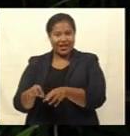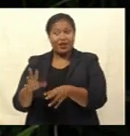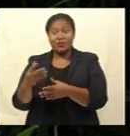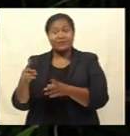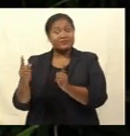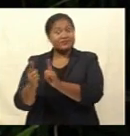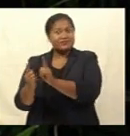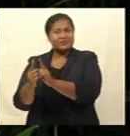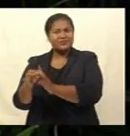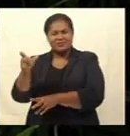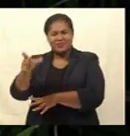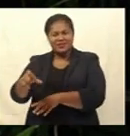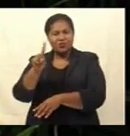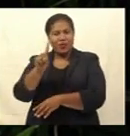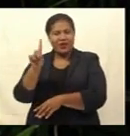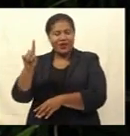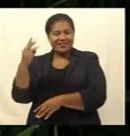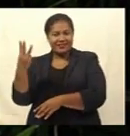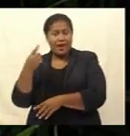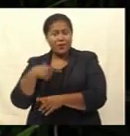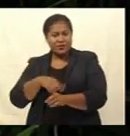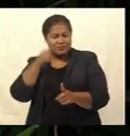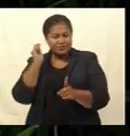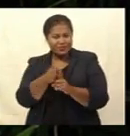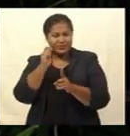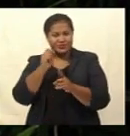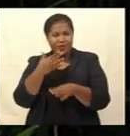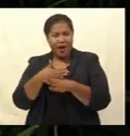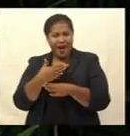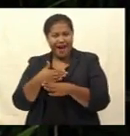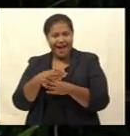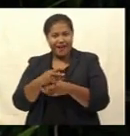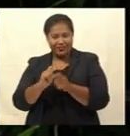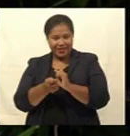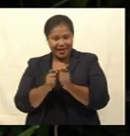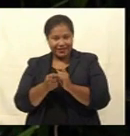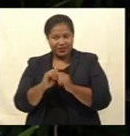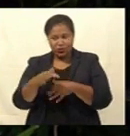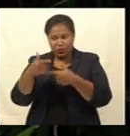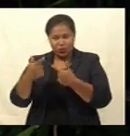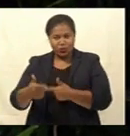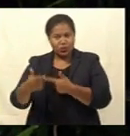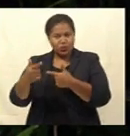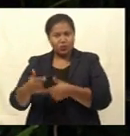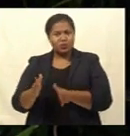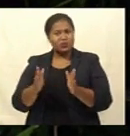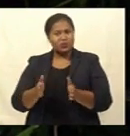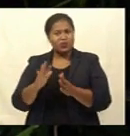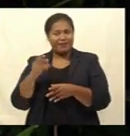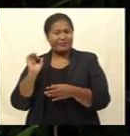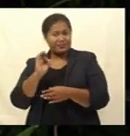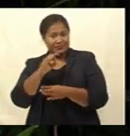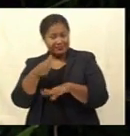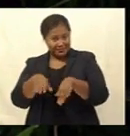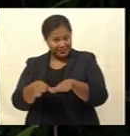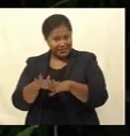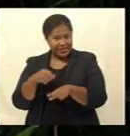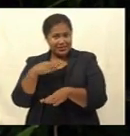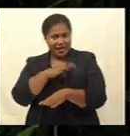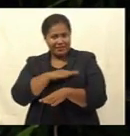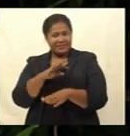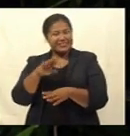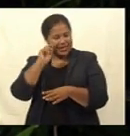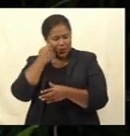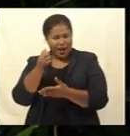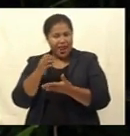113. Because of the quick action to contain the garment factory staff, if any do develop the virus, it will